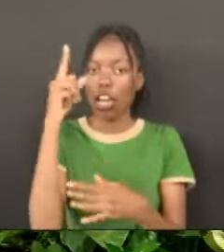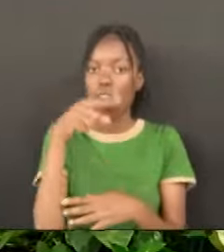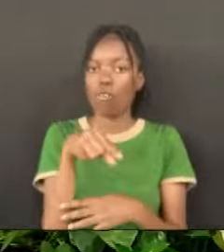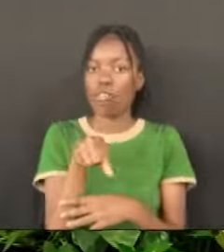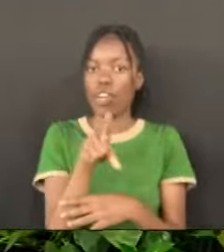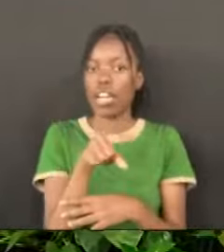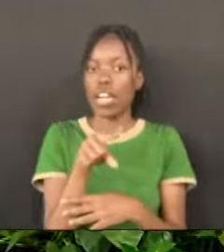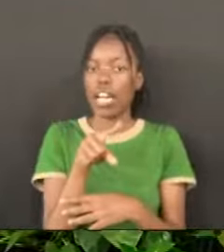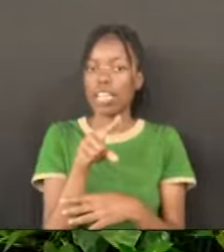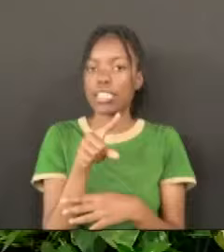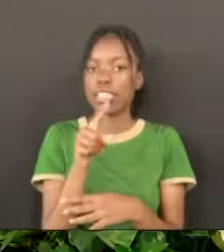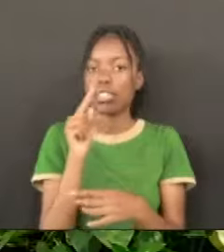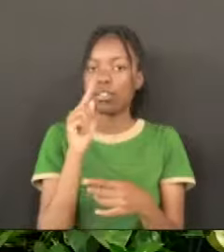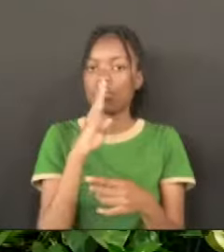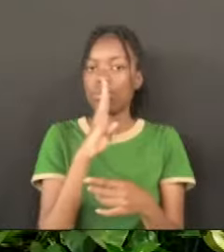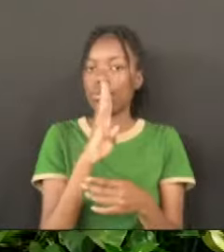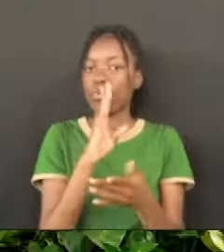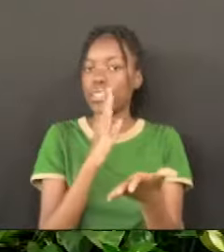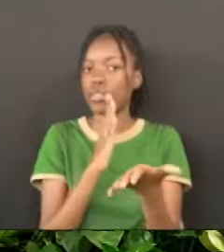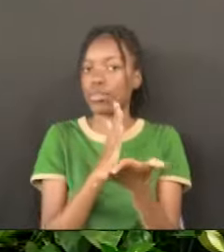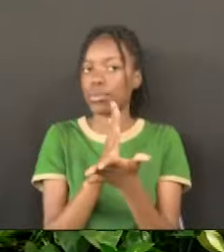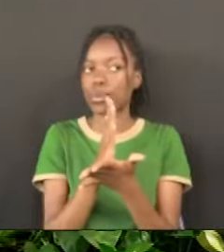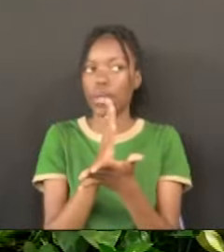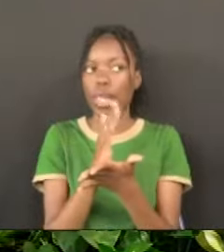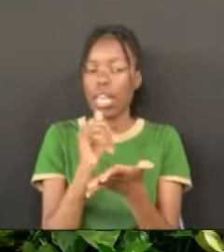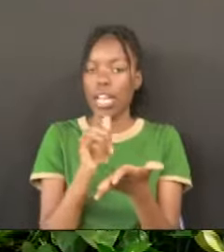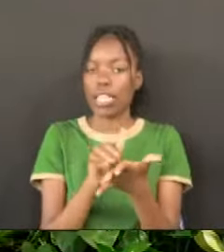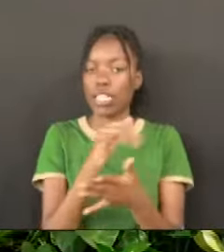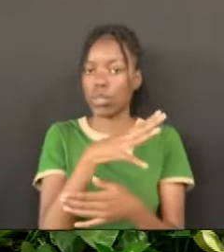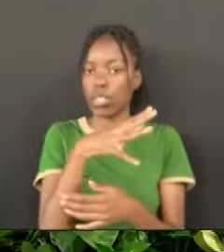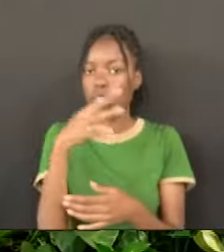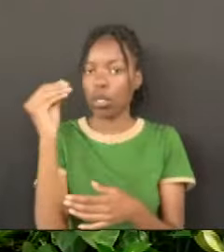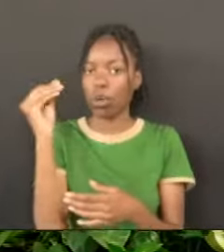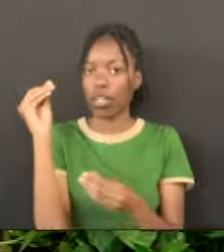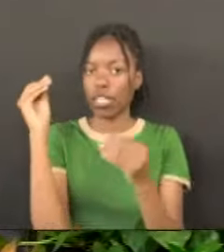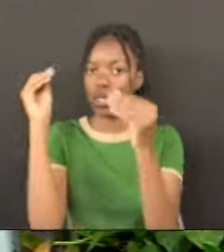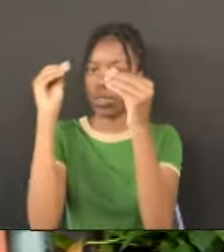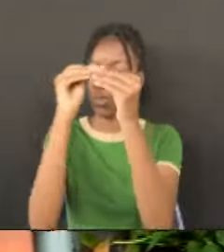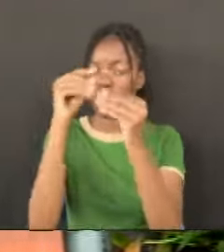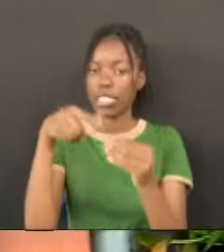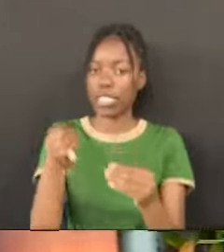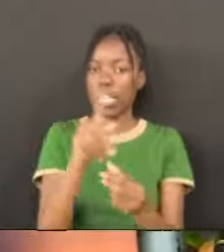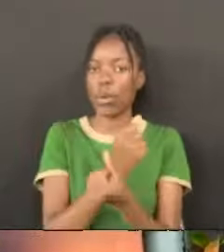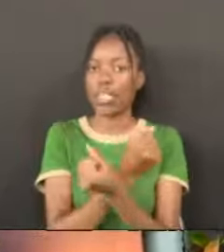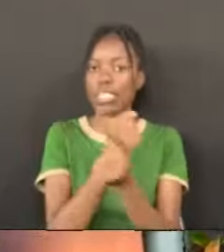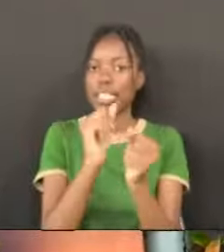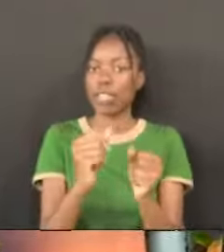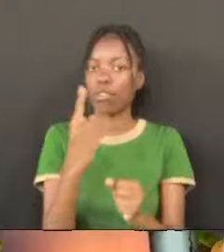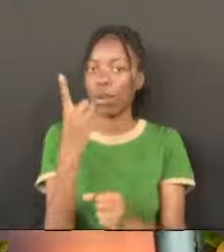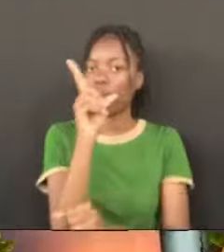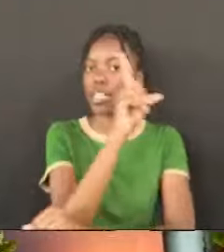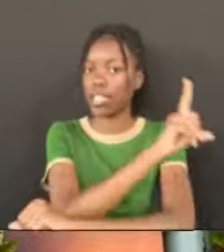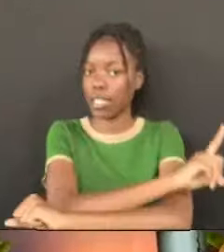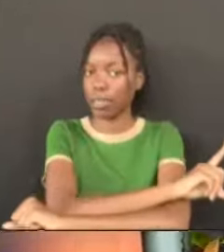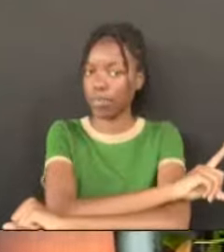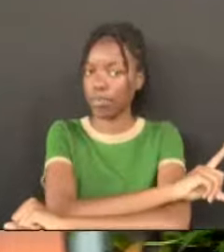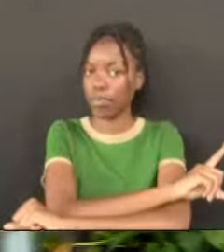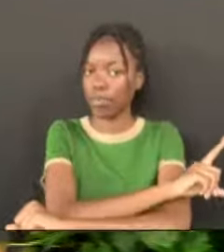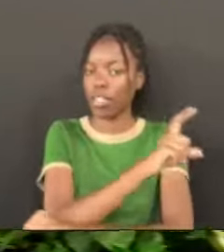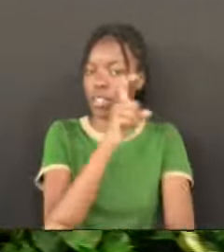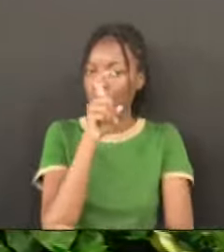be sure that we are going to meet our Savior one day, we must